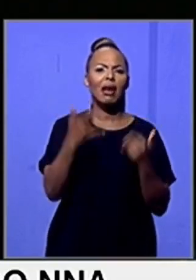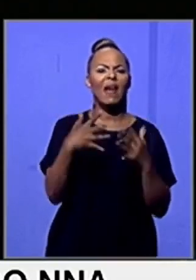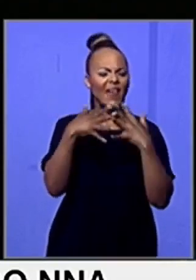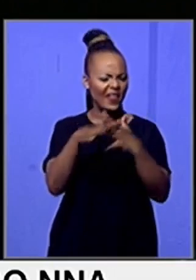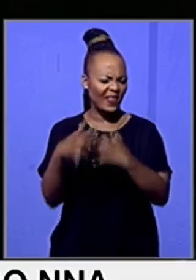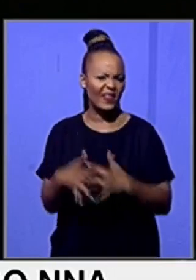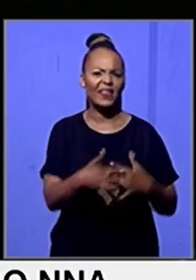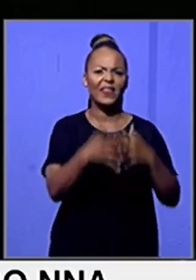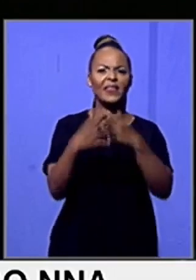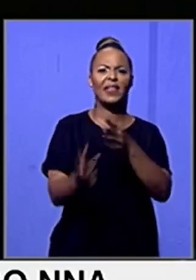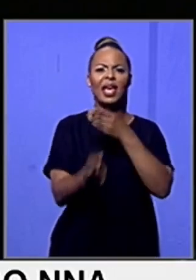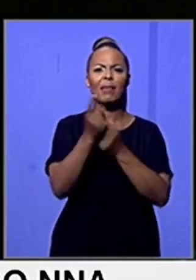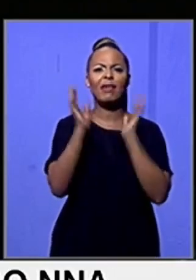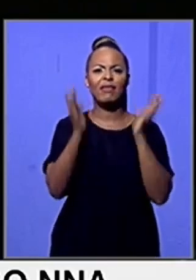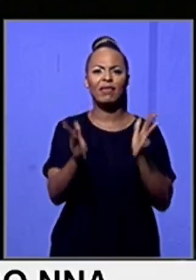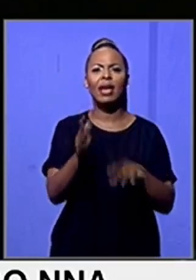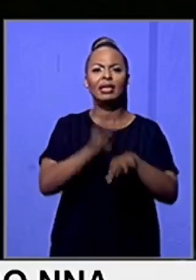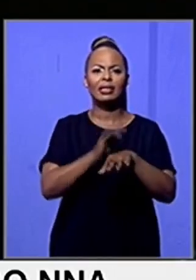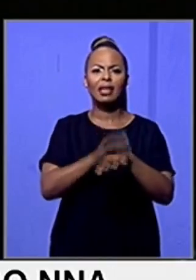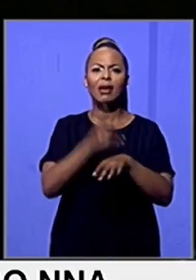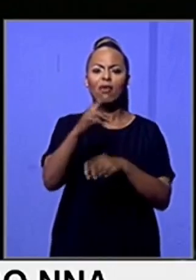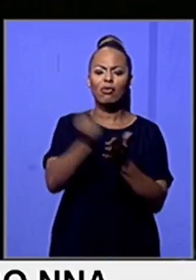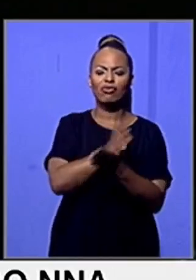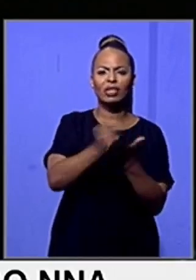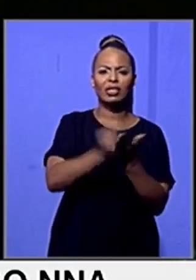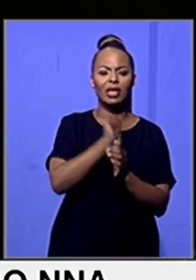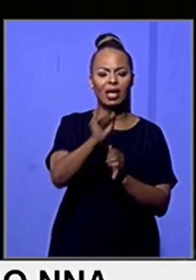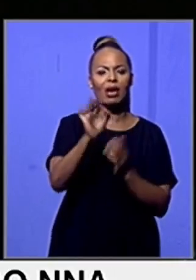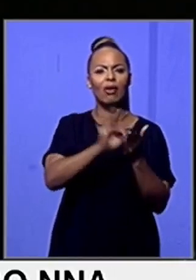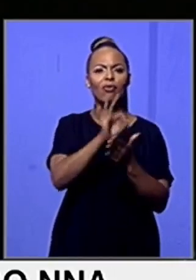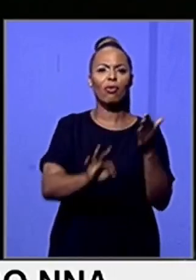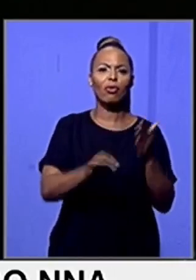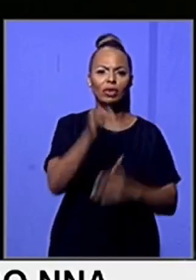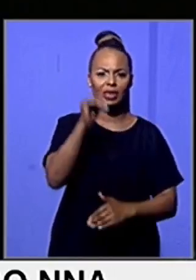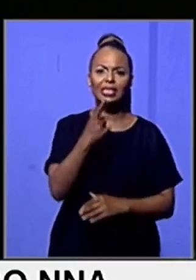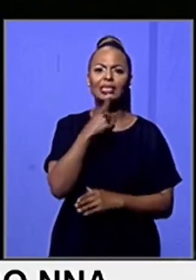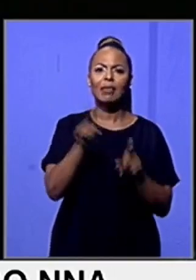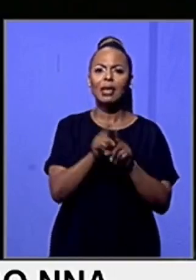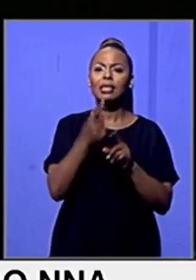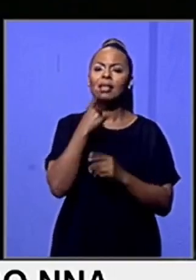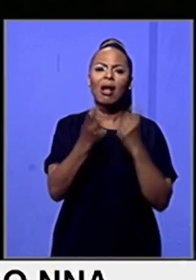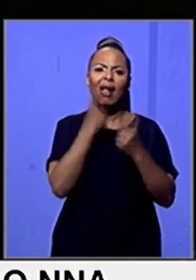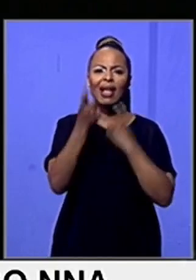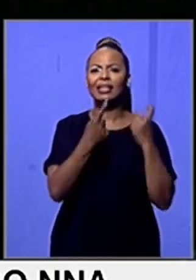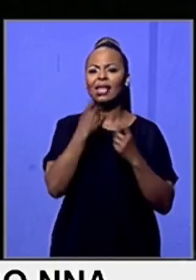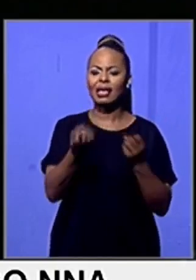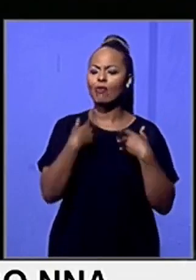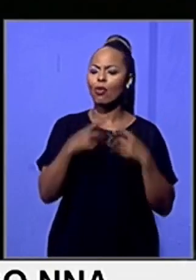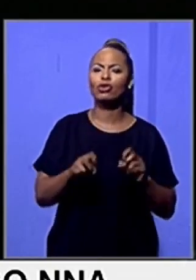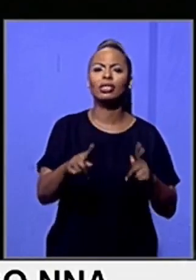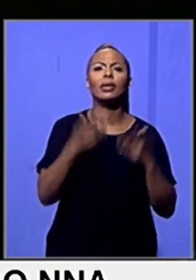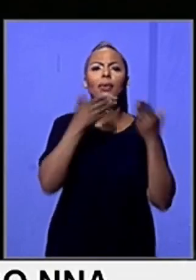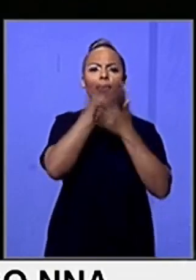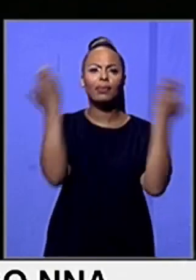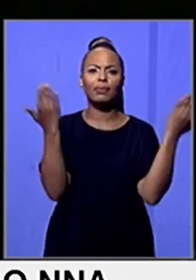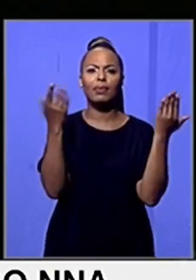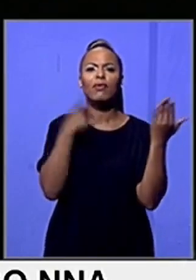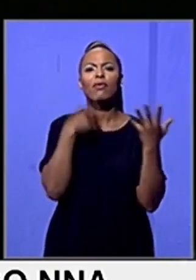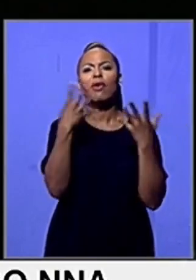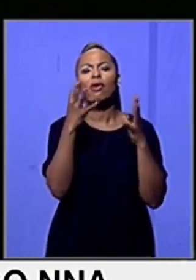e etsahalang nakong eo ba neng ba iketela dikgetho. Ba ne ba tletleba le ka hore ha ba nehelwe menyetla ya hore ba iketele dikgetho tsena ka mokgwa